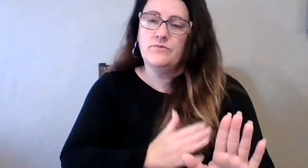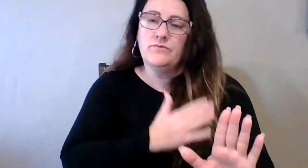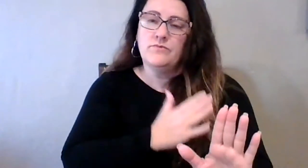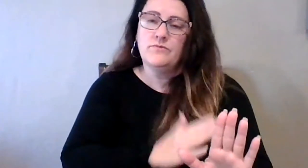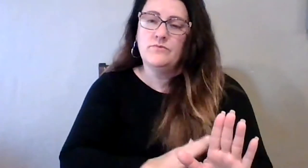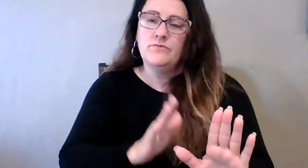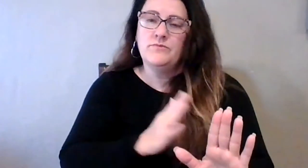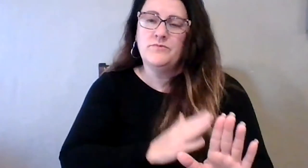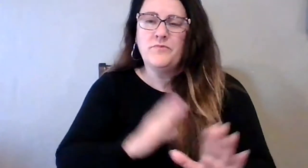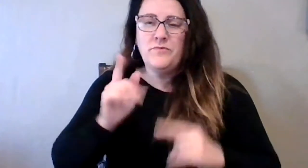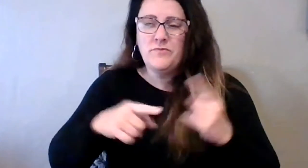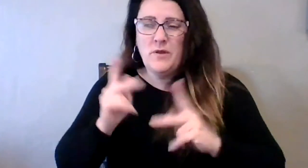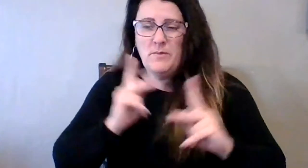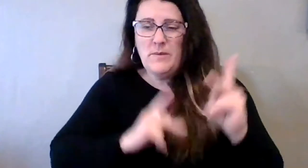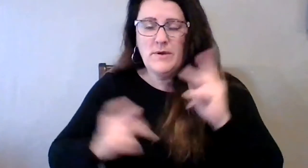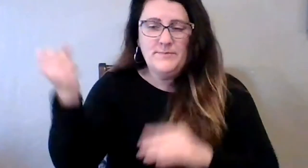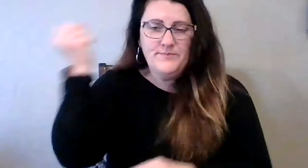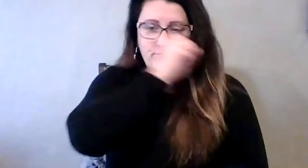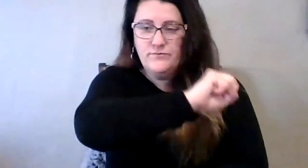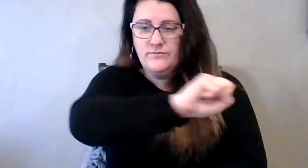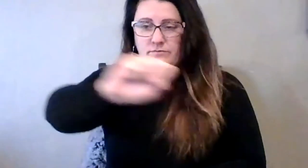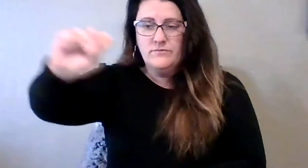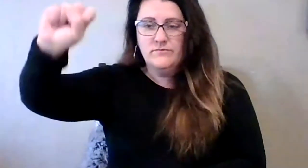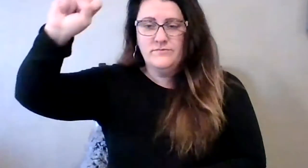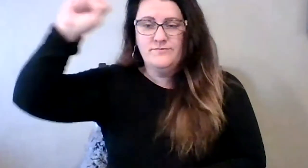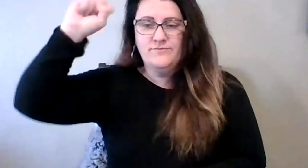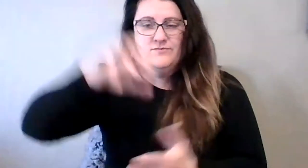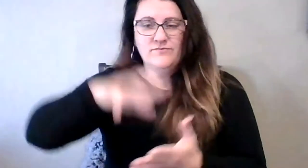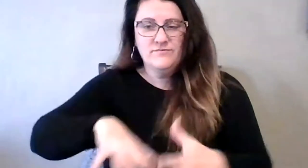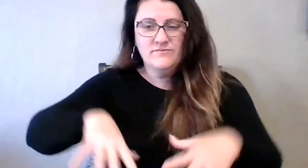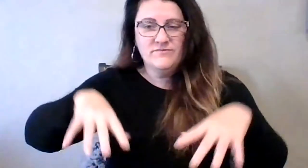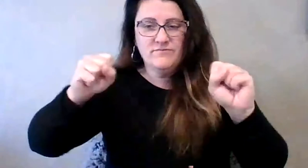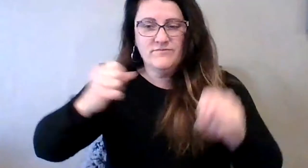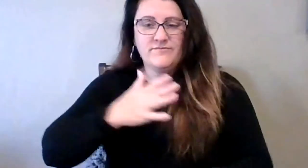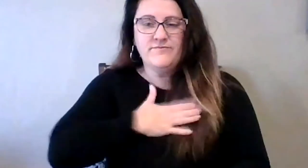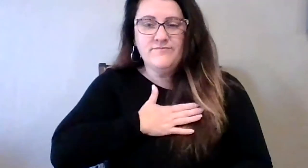Poor people gonna rise up and take what's theirs.